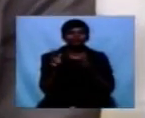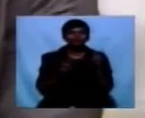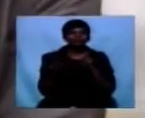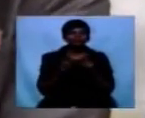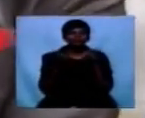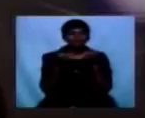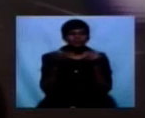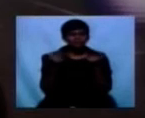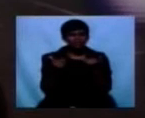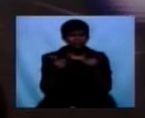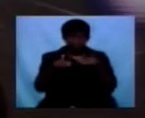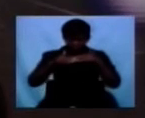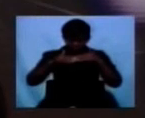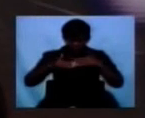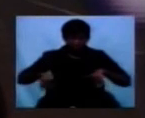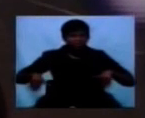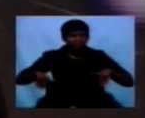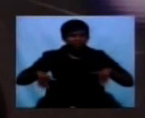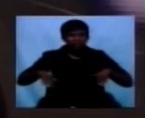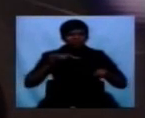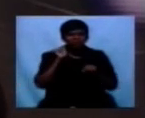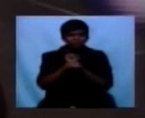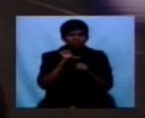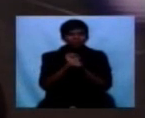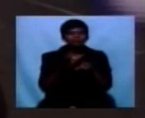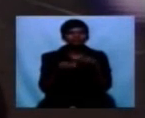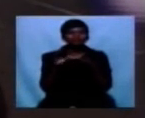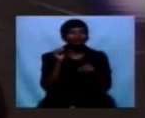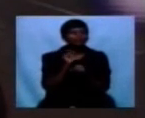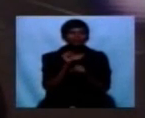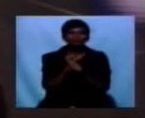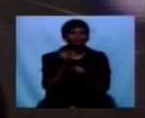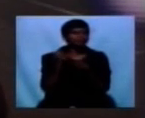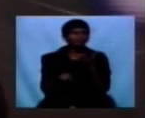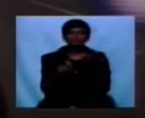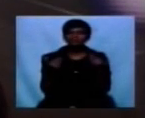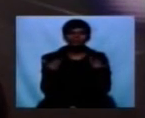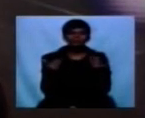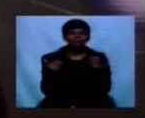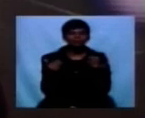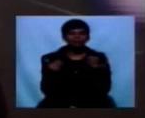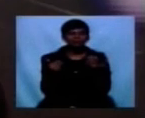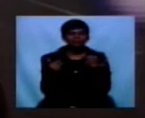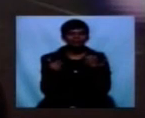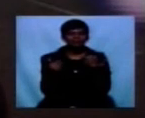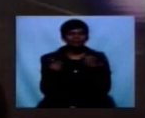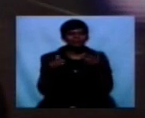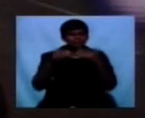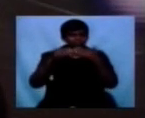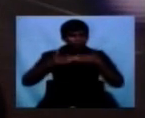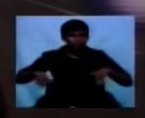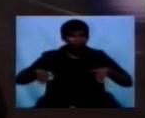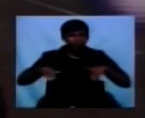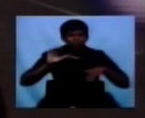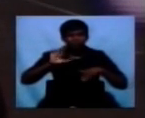to see. So where is the line drawn between works and supply? What will works and supply do? I know you're not the Minister of Works and Supply, but you should know, where is the line between